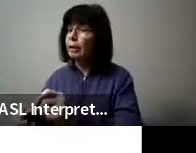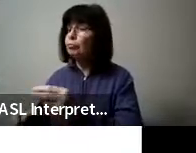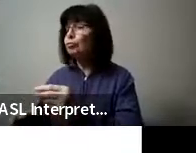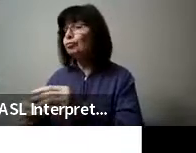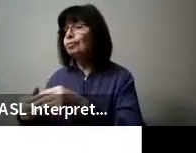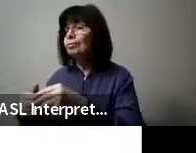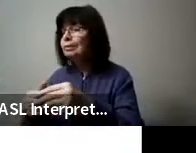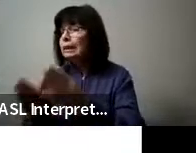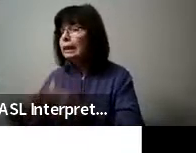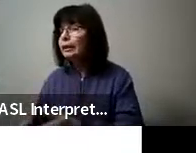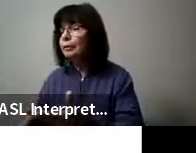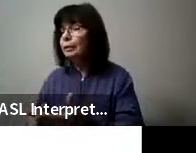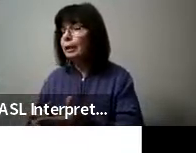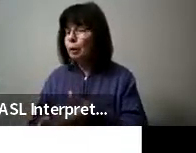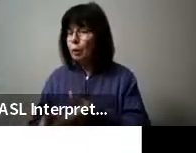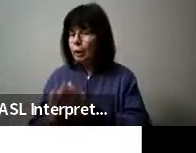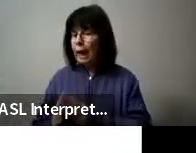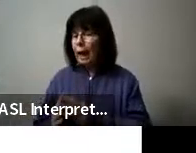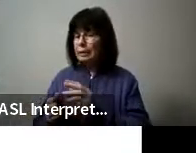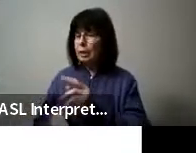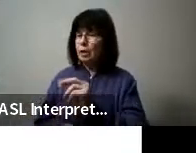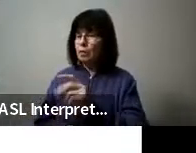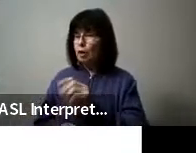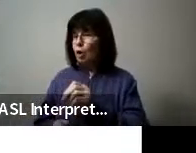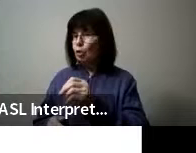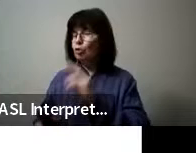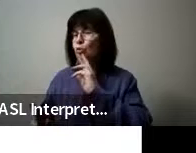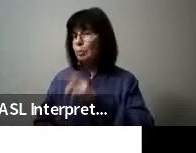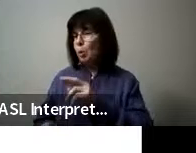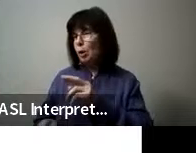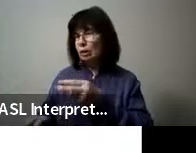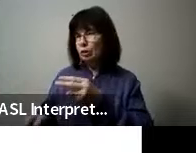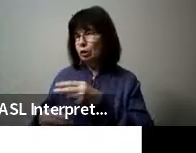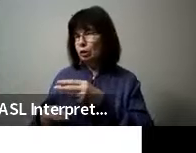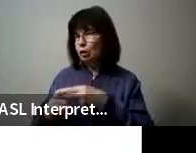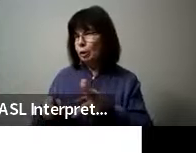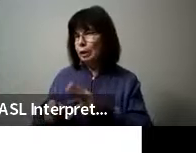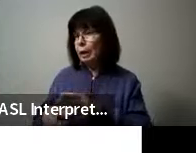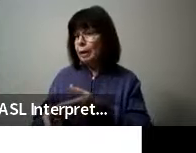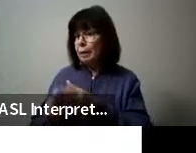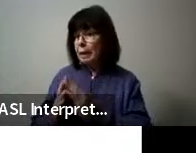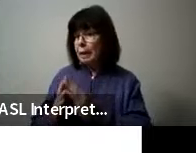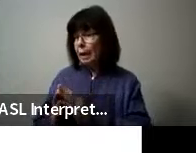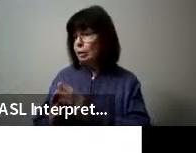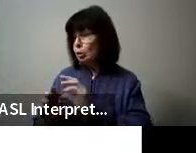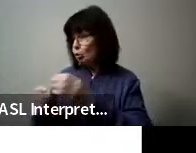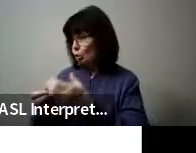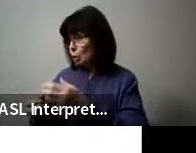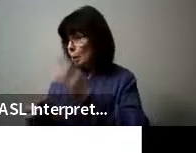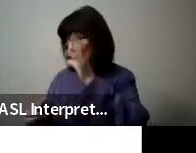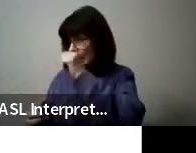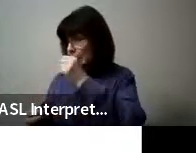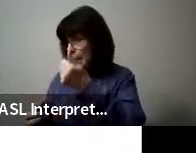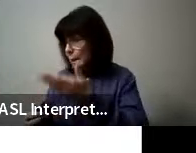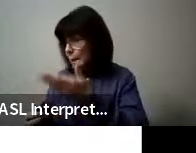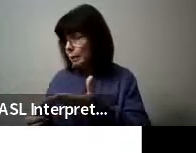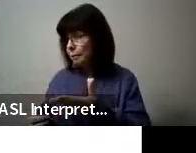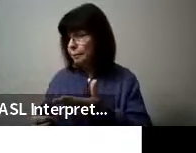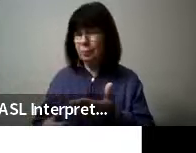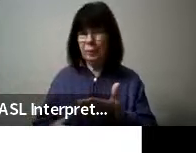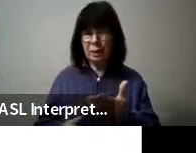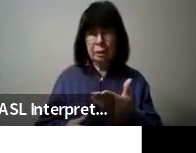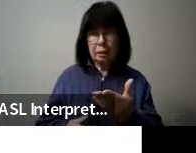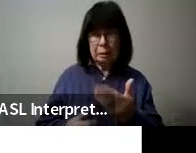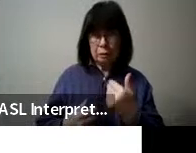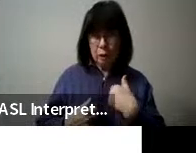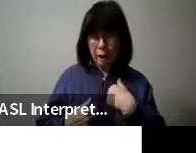note takers to do a brief report out and ask the group if there's anything that was missed. Any questions before